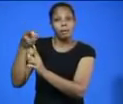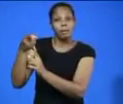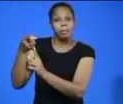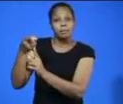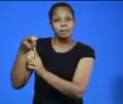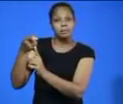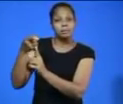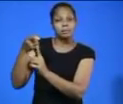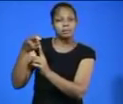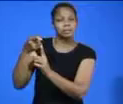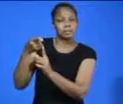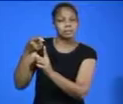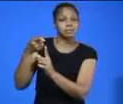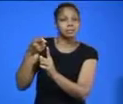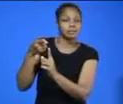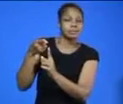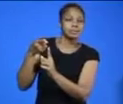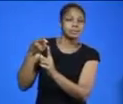and human